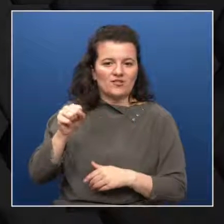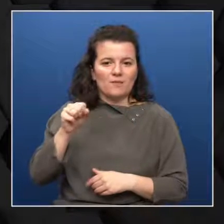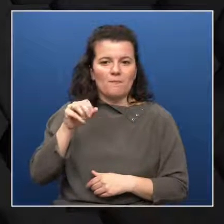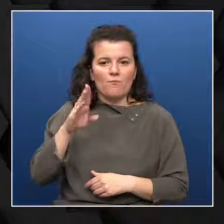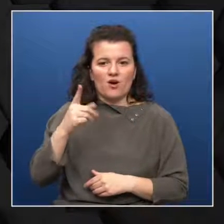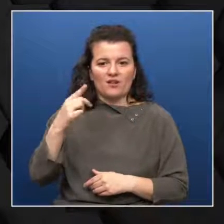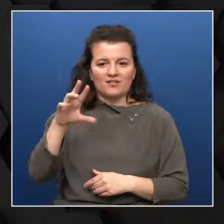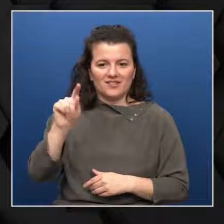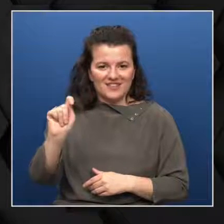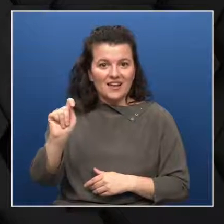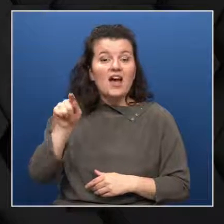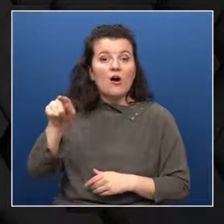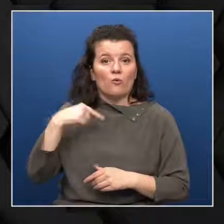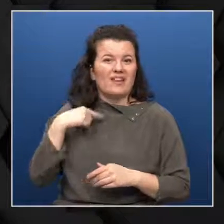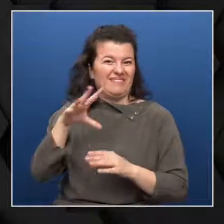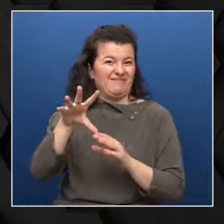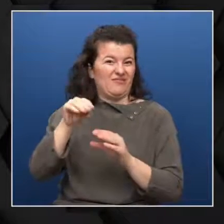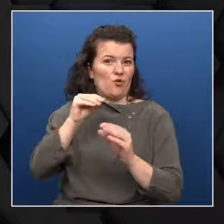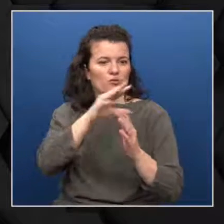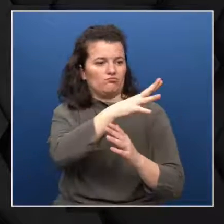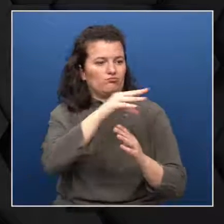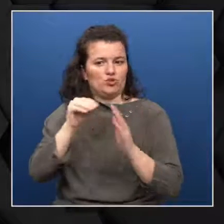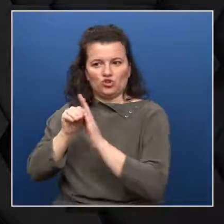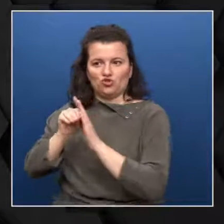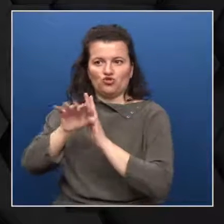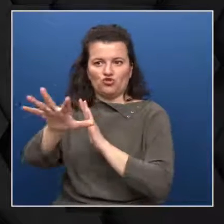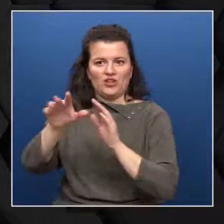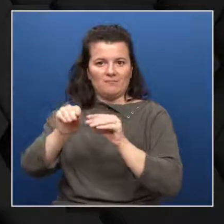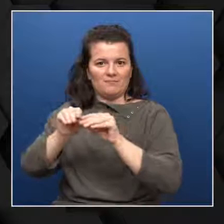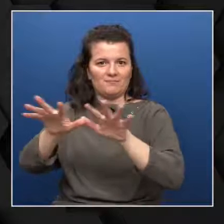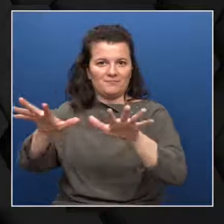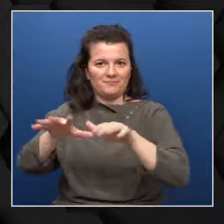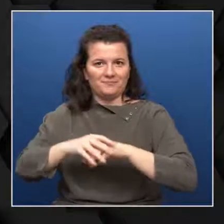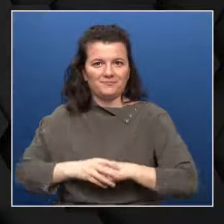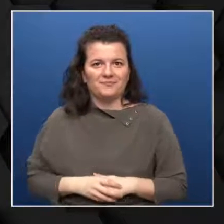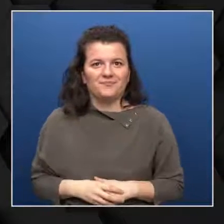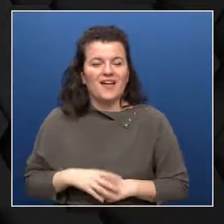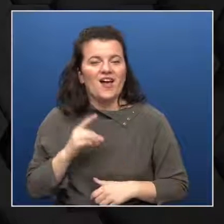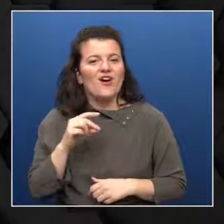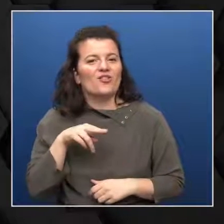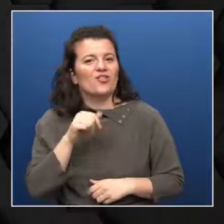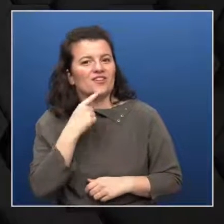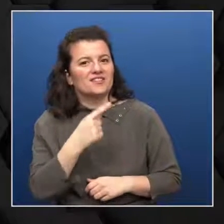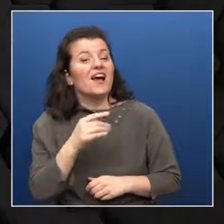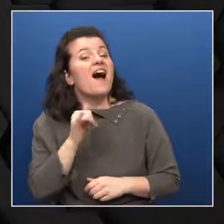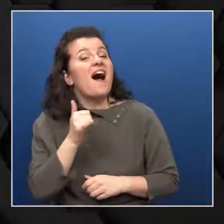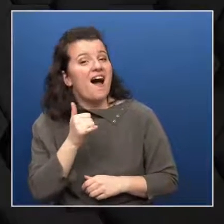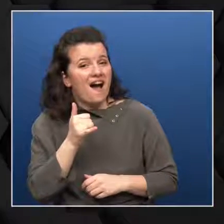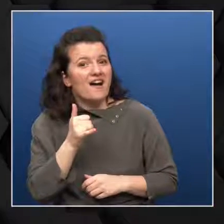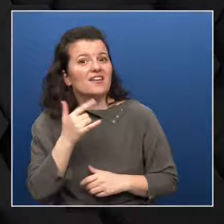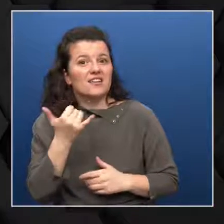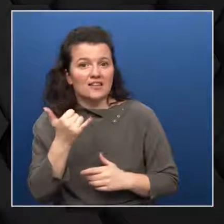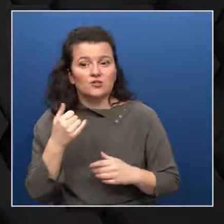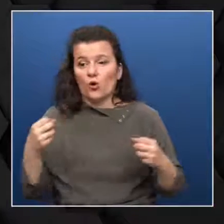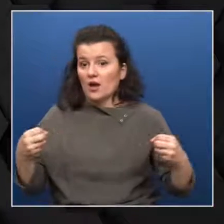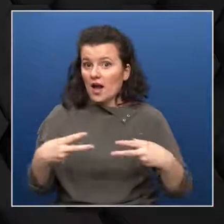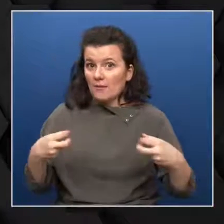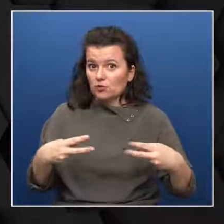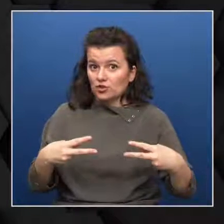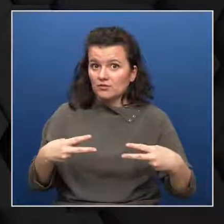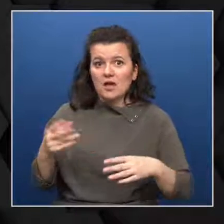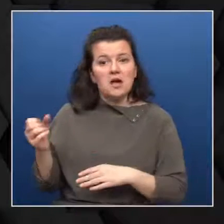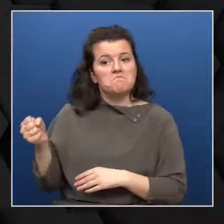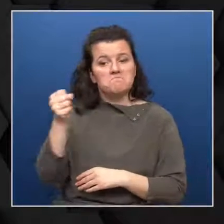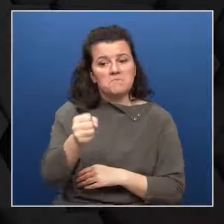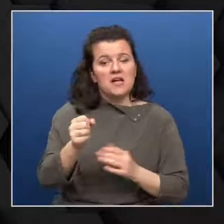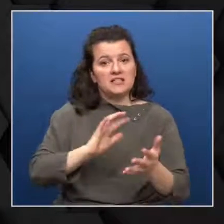this stream. Yeah. At Ignite, it was the same thing, where you can choose captions, you can choose sign language, you can choose both, and you can